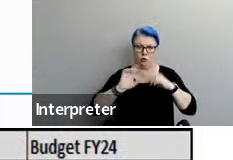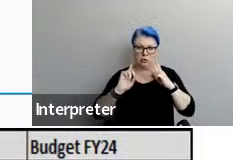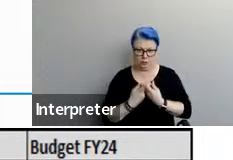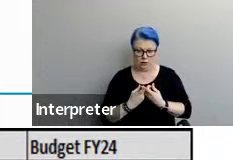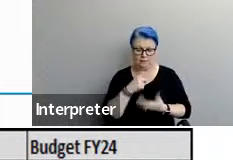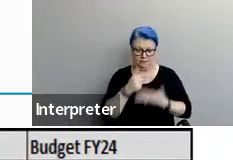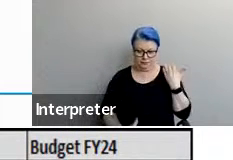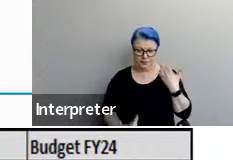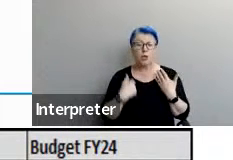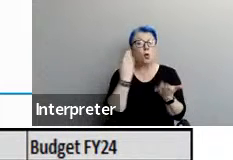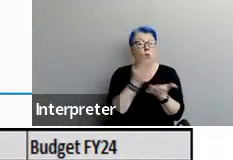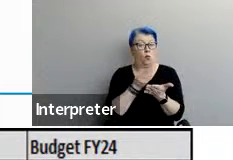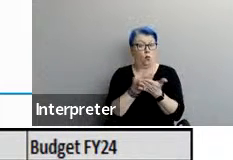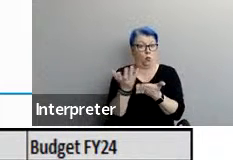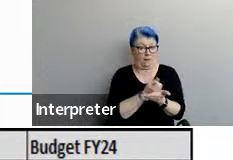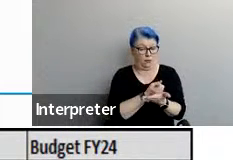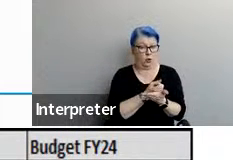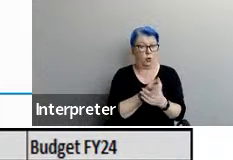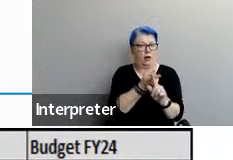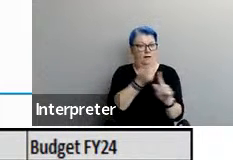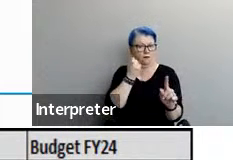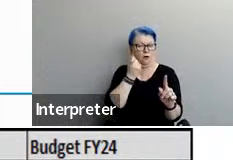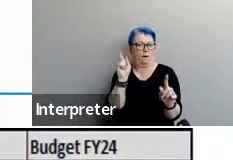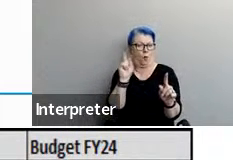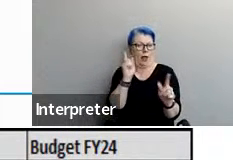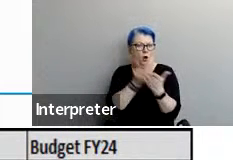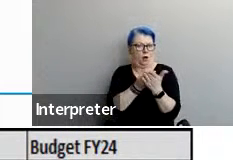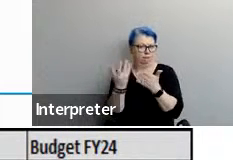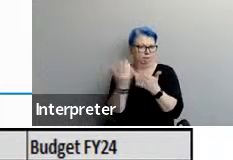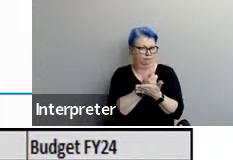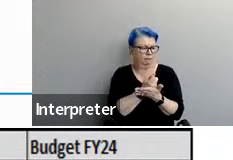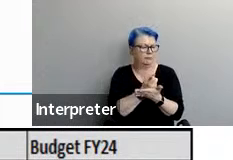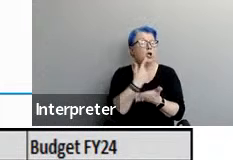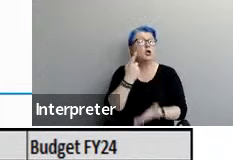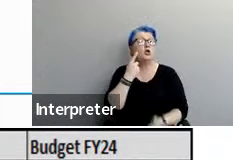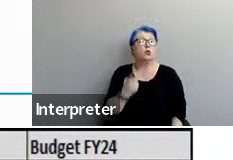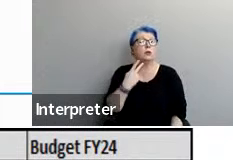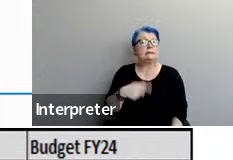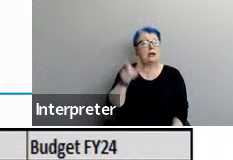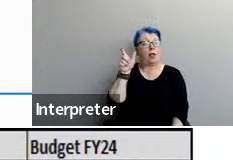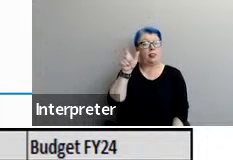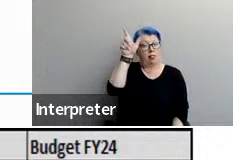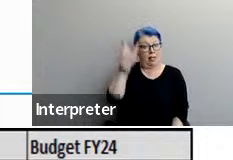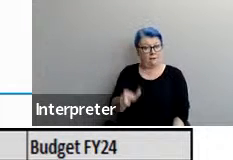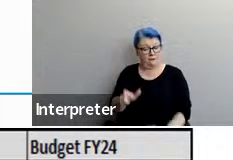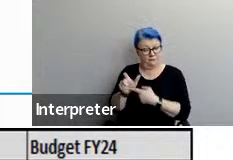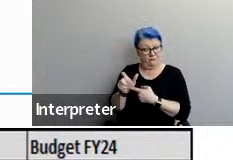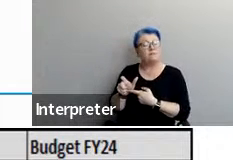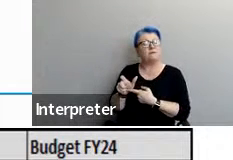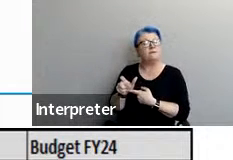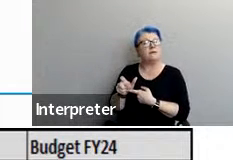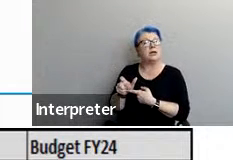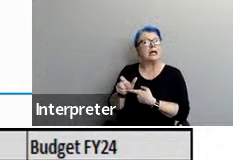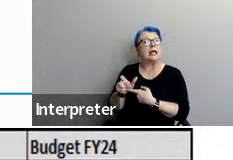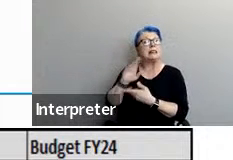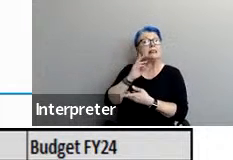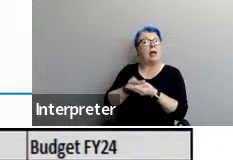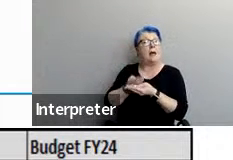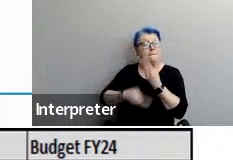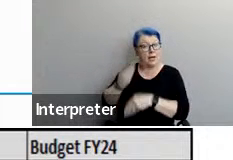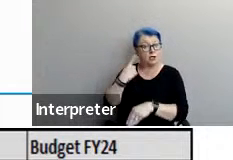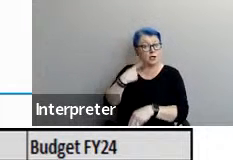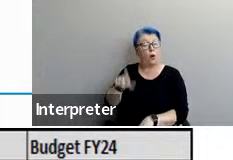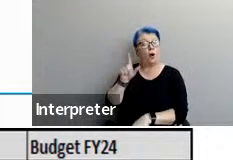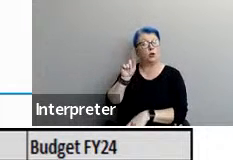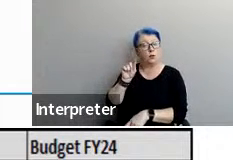Revenue by source, as you take a look at this slide, you'll see in the left-hand column what the budget FY21 was and the